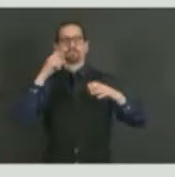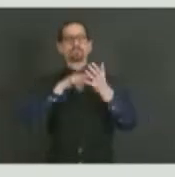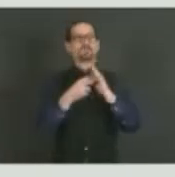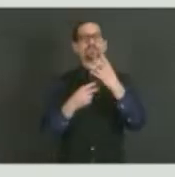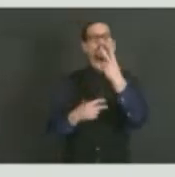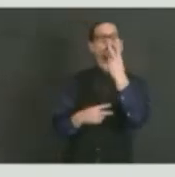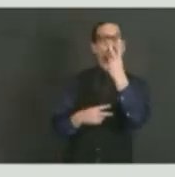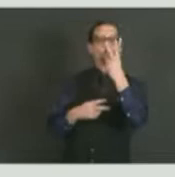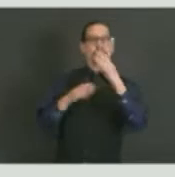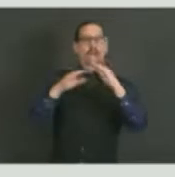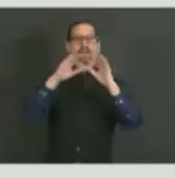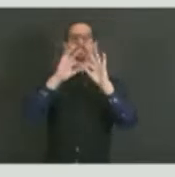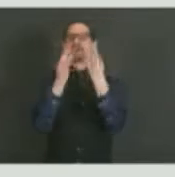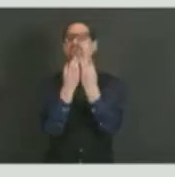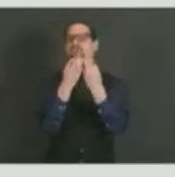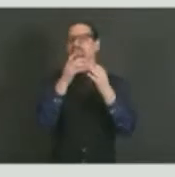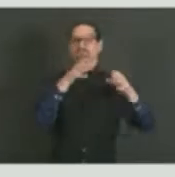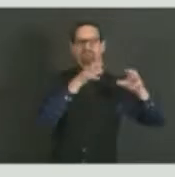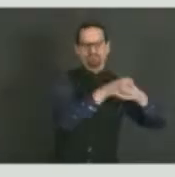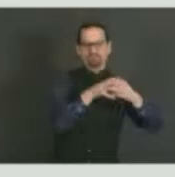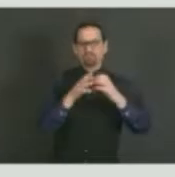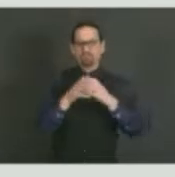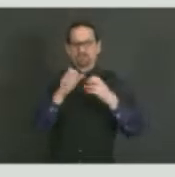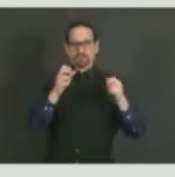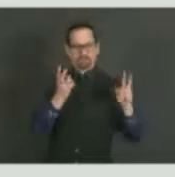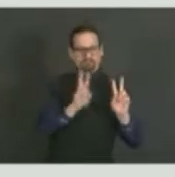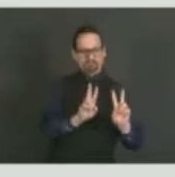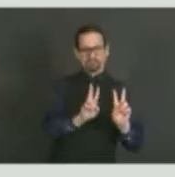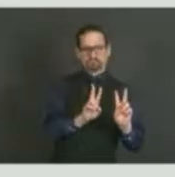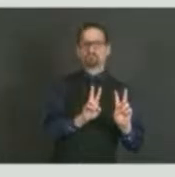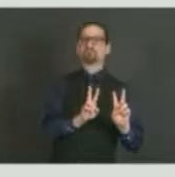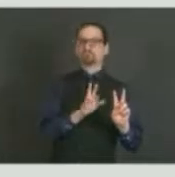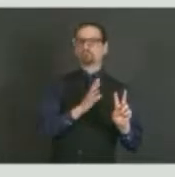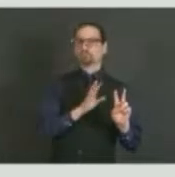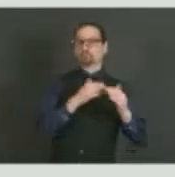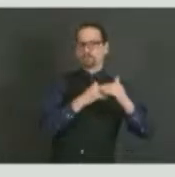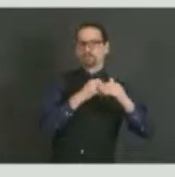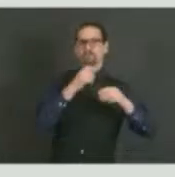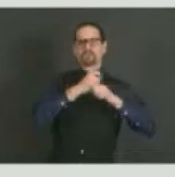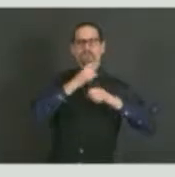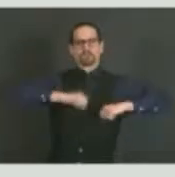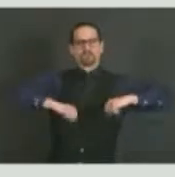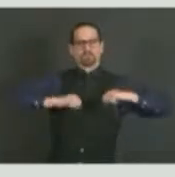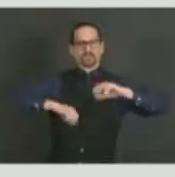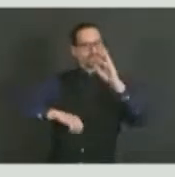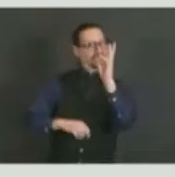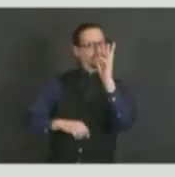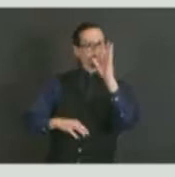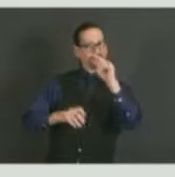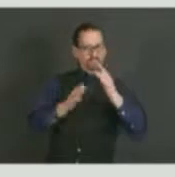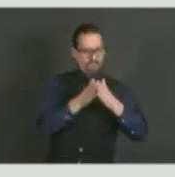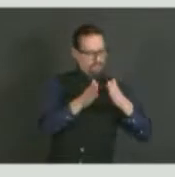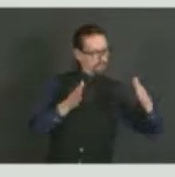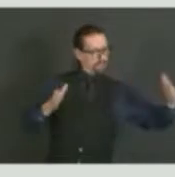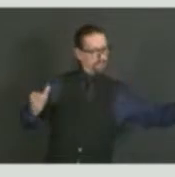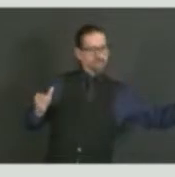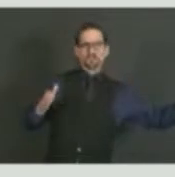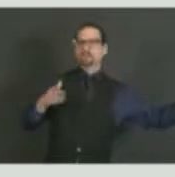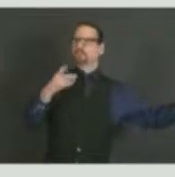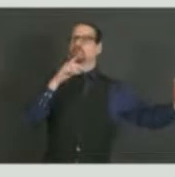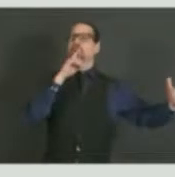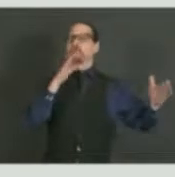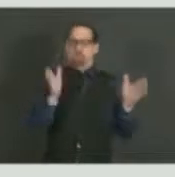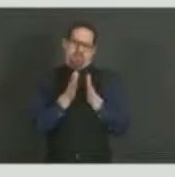The standard spacing requirement, of course, is 6 feet between parties, including at the bar. If an establishment